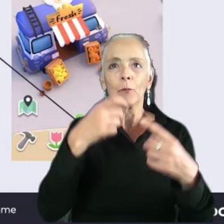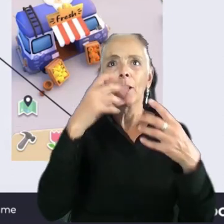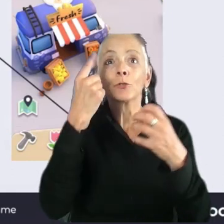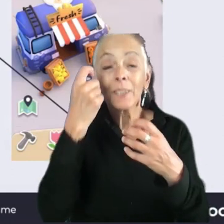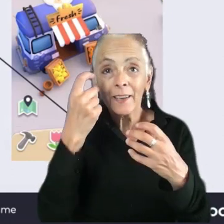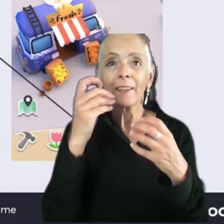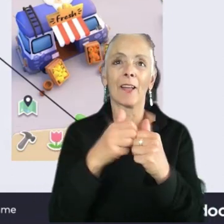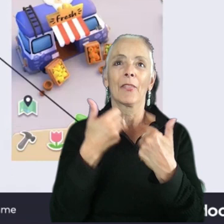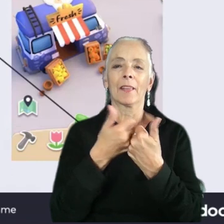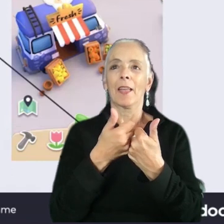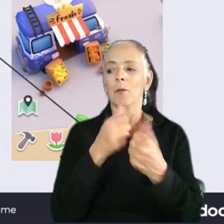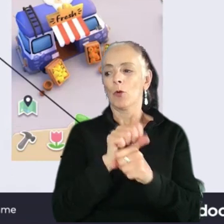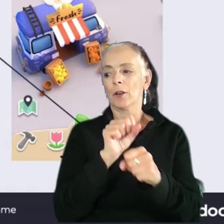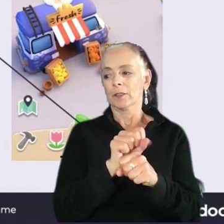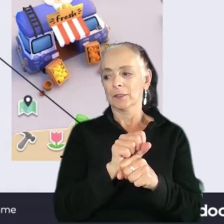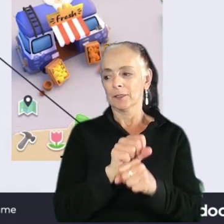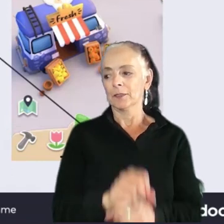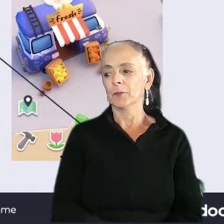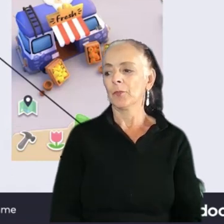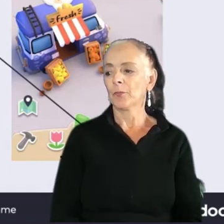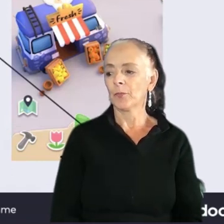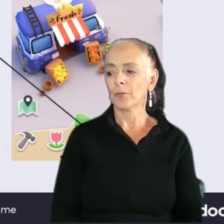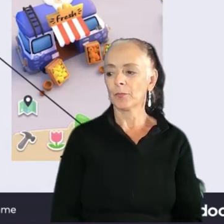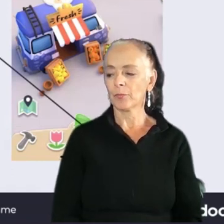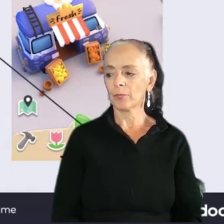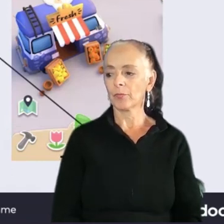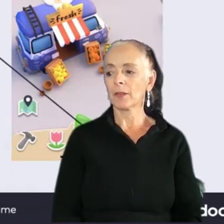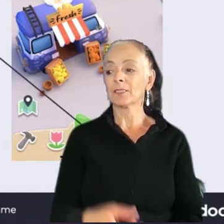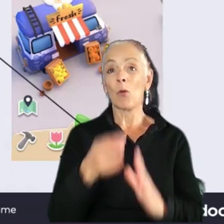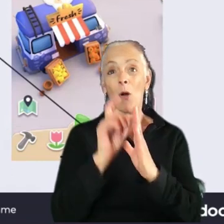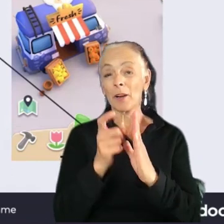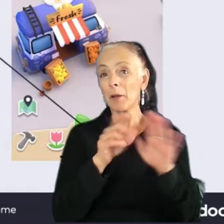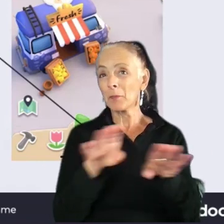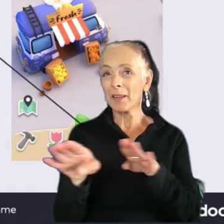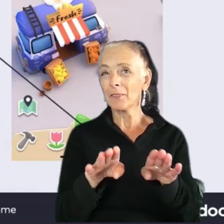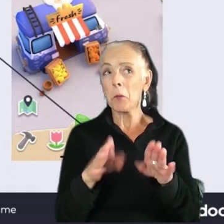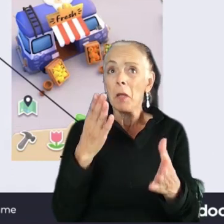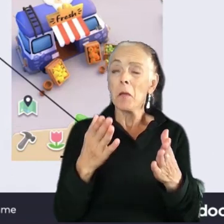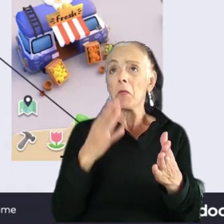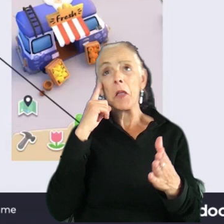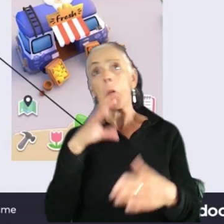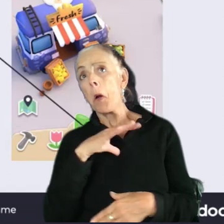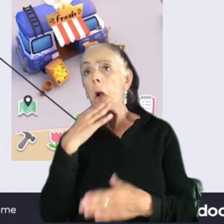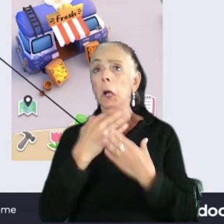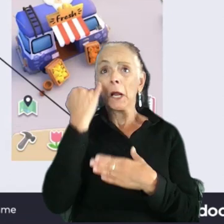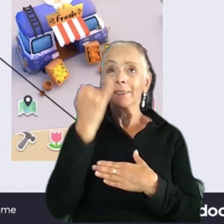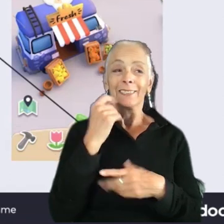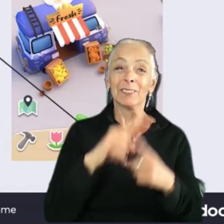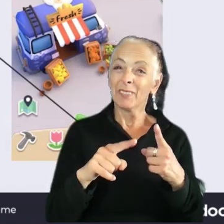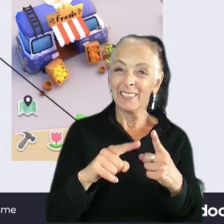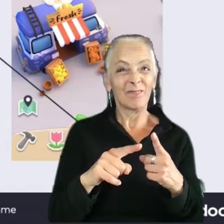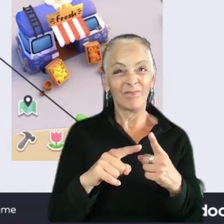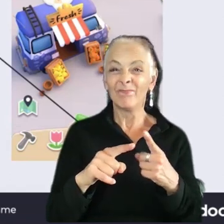really needed players to think here. So an automatic behavior might seem like a good idea on paper, but it's actually